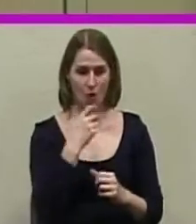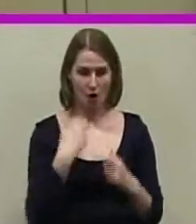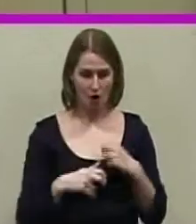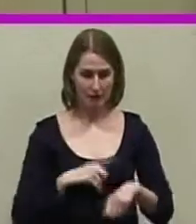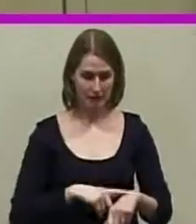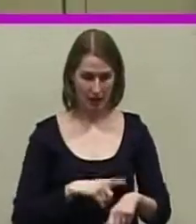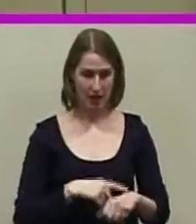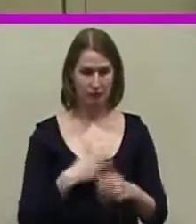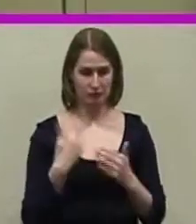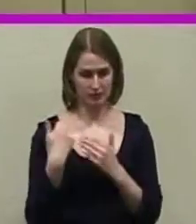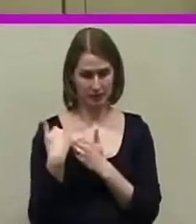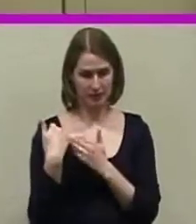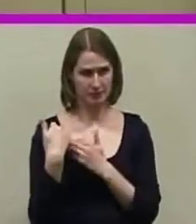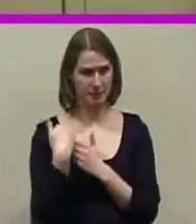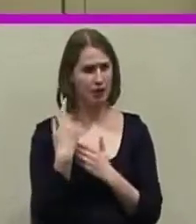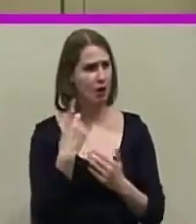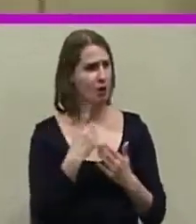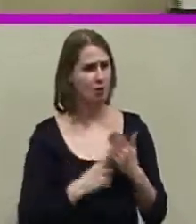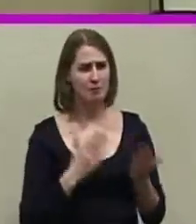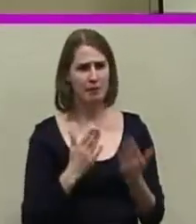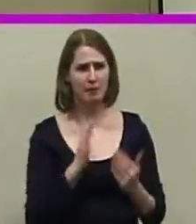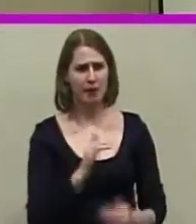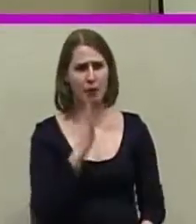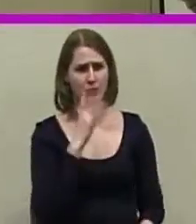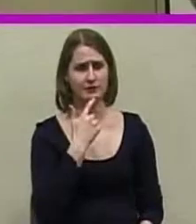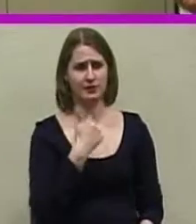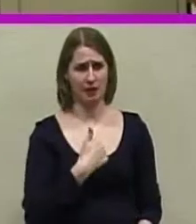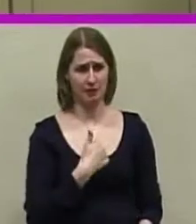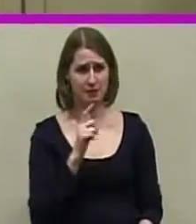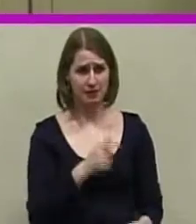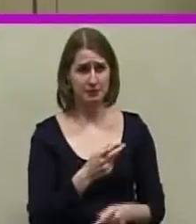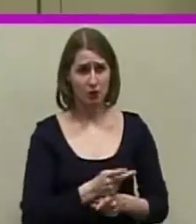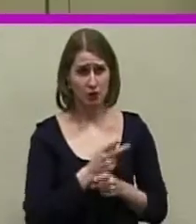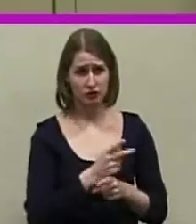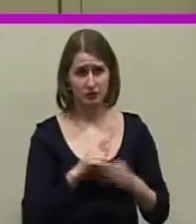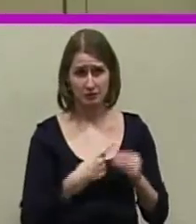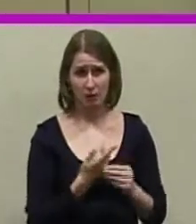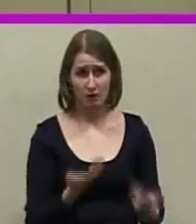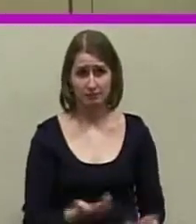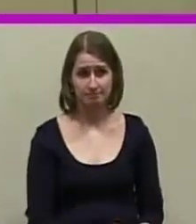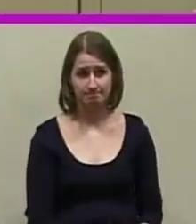taking responsibility, what might that tell me I've got to be somewhat cautious about?